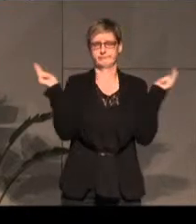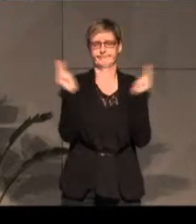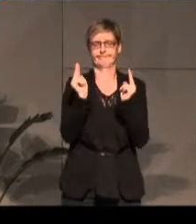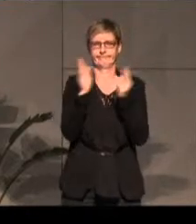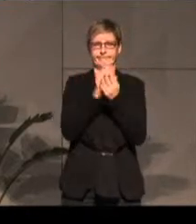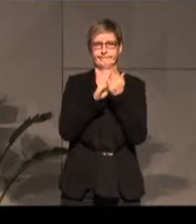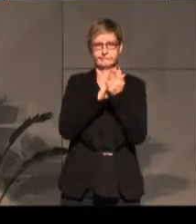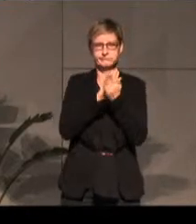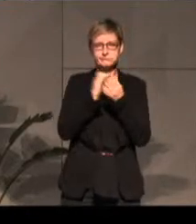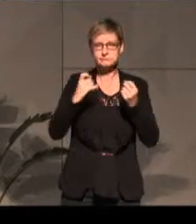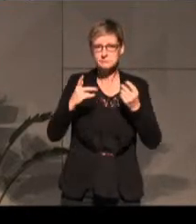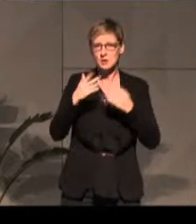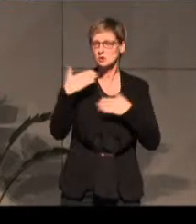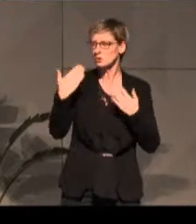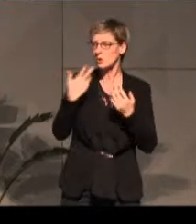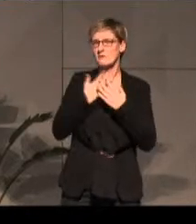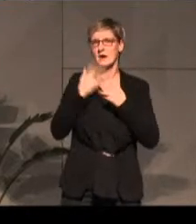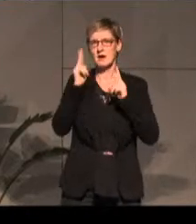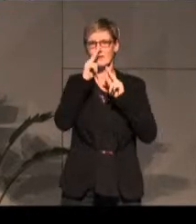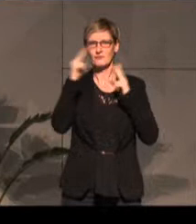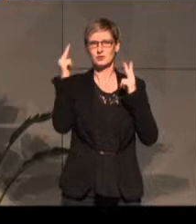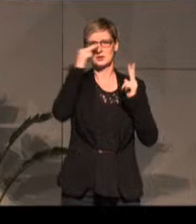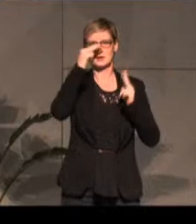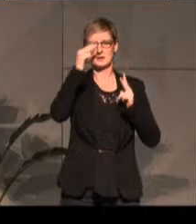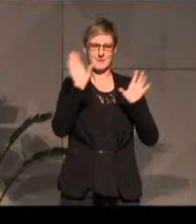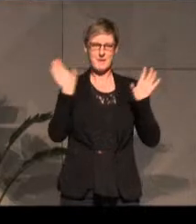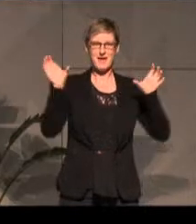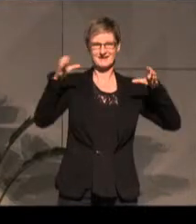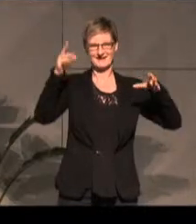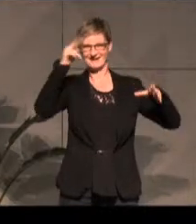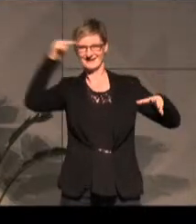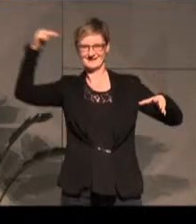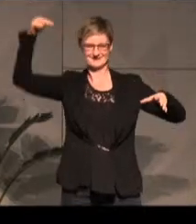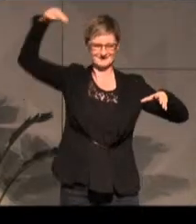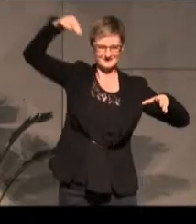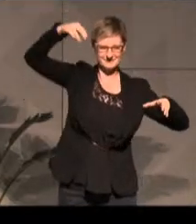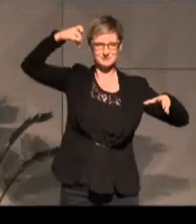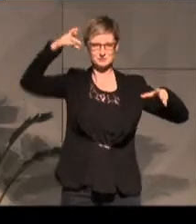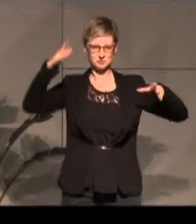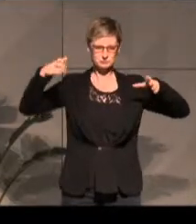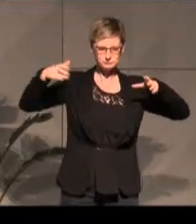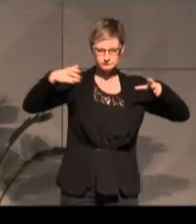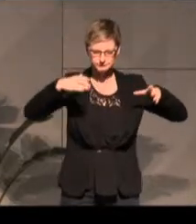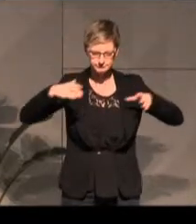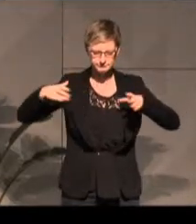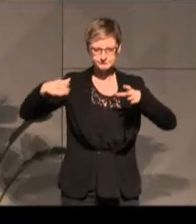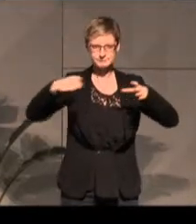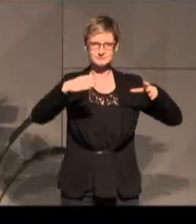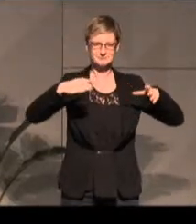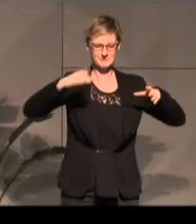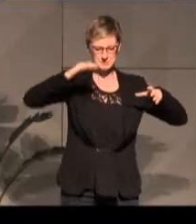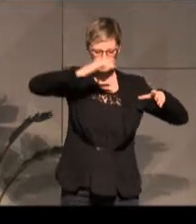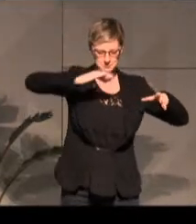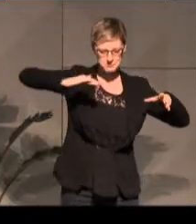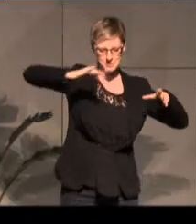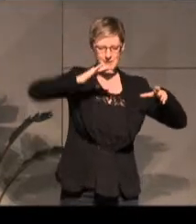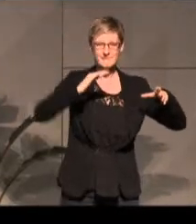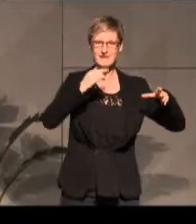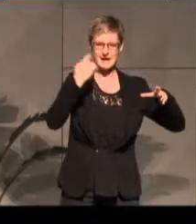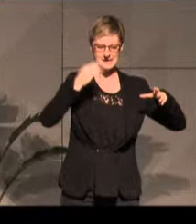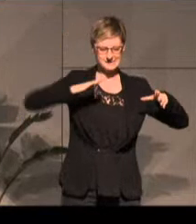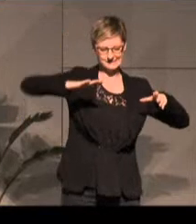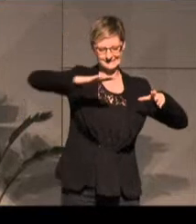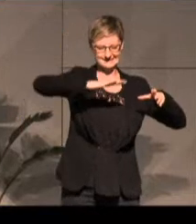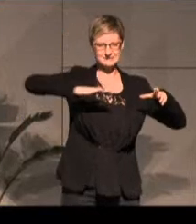ice-free Arctic. It's going to be a different world. It'll change the whole shape of our planet, because